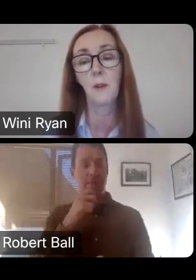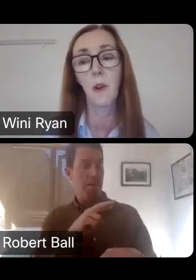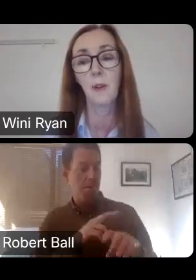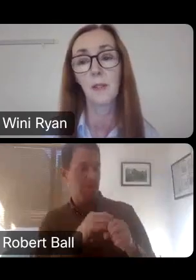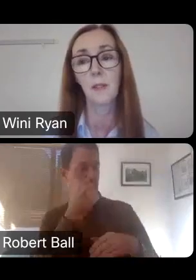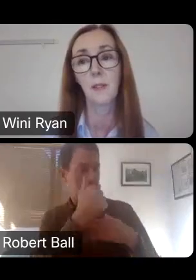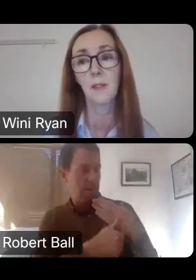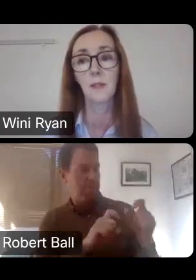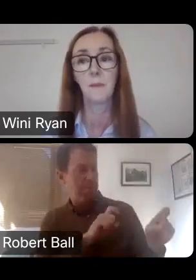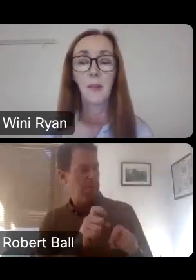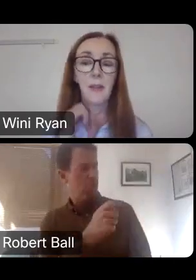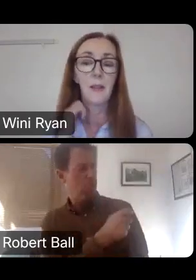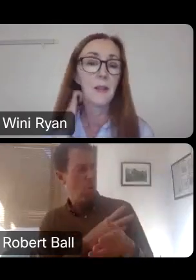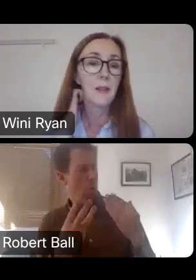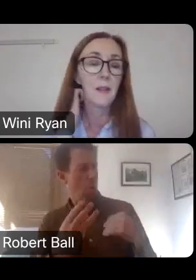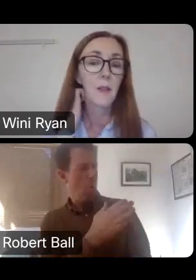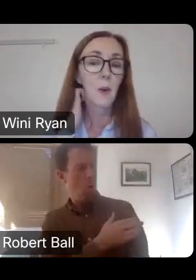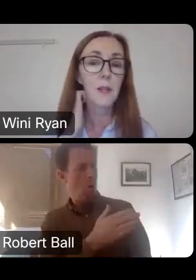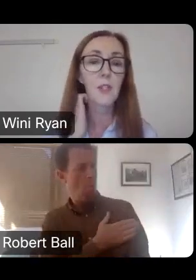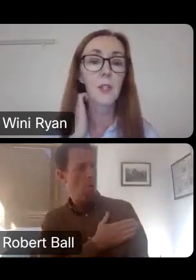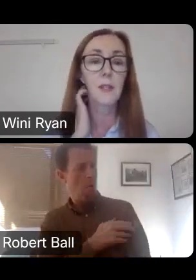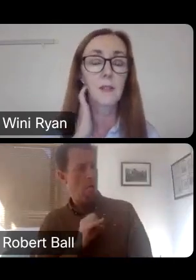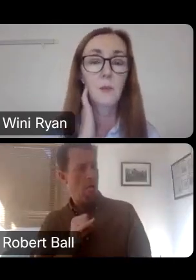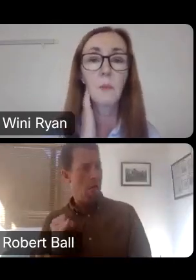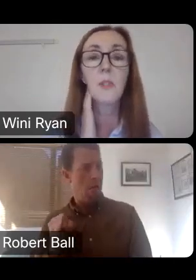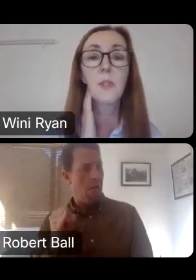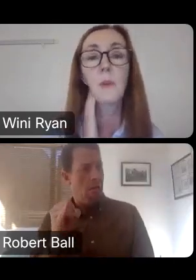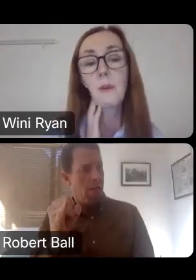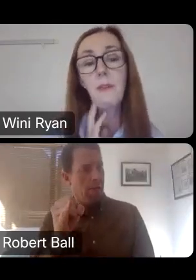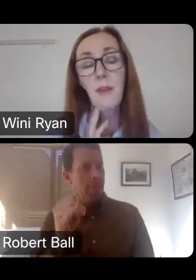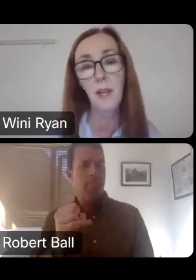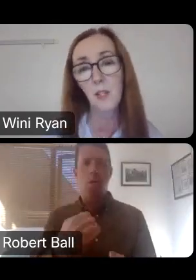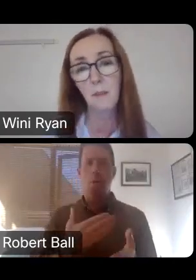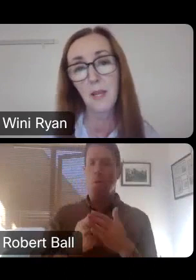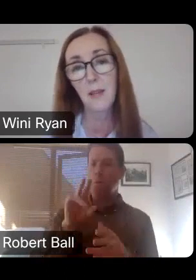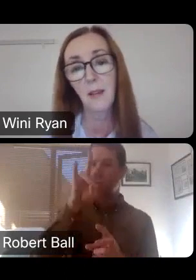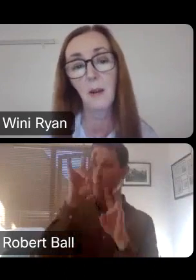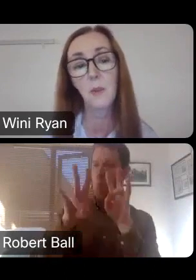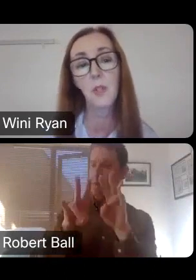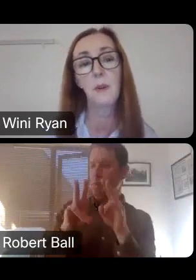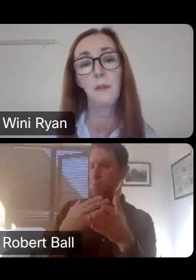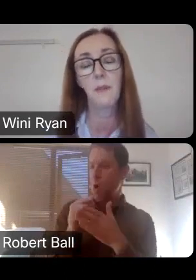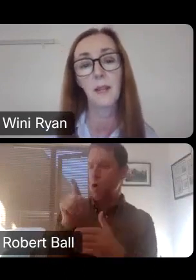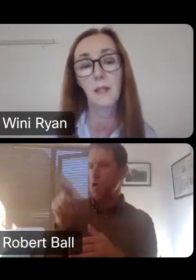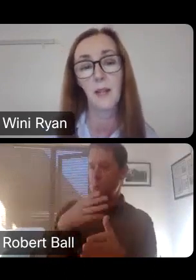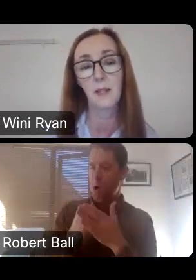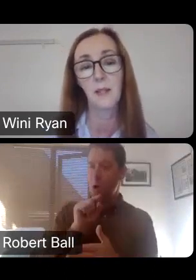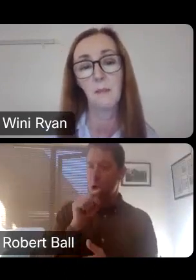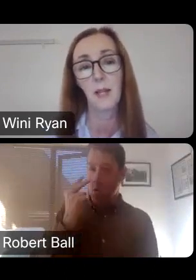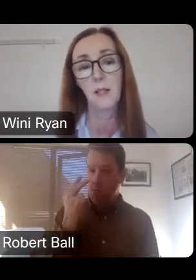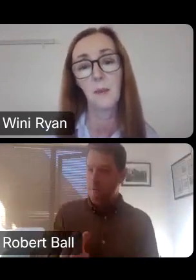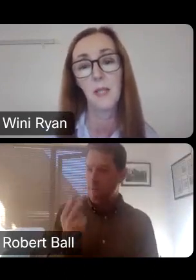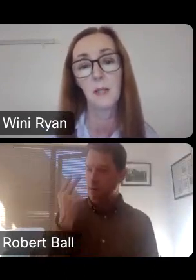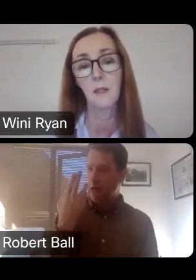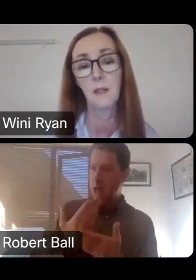when I go long distances. The question is, what would your reflection be? How would you reflect that